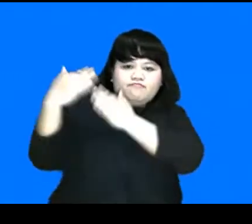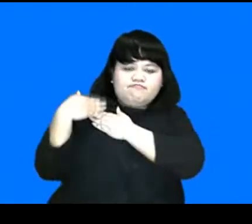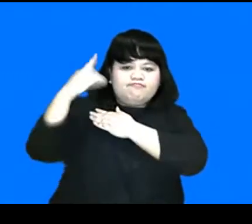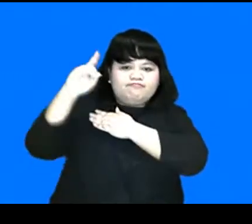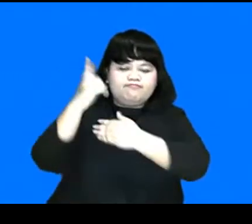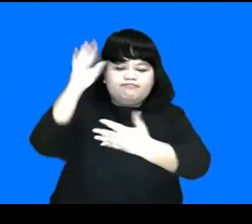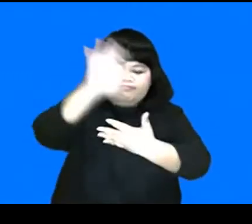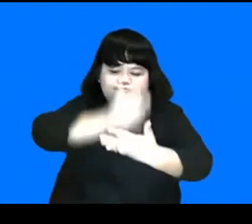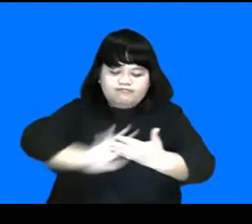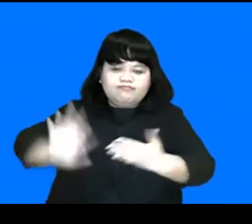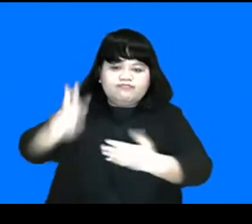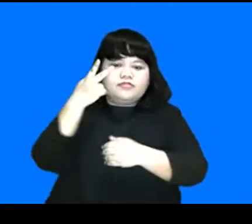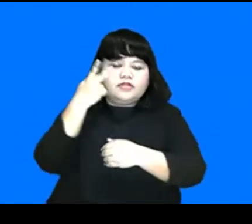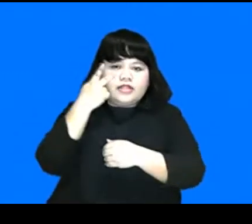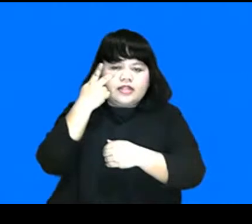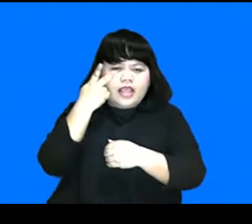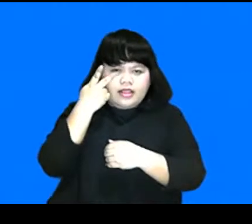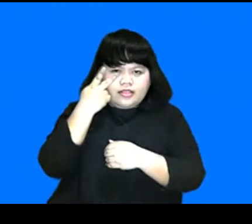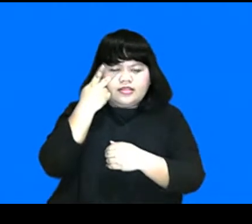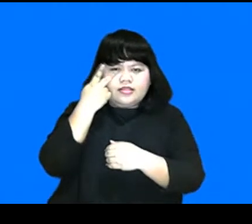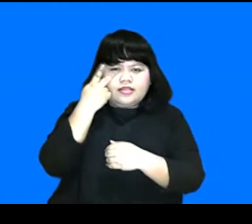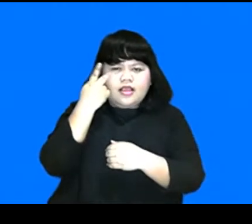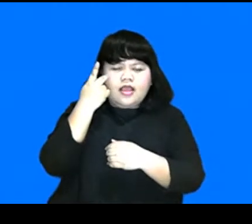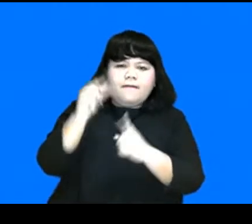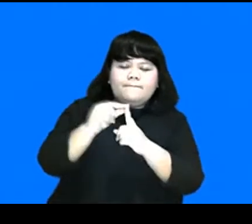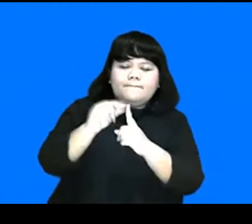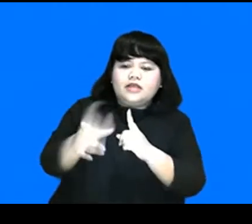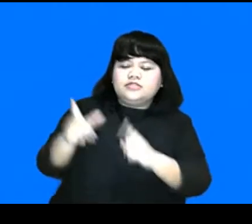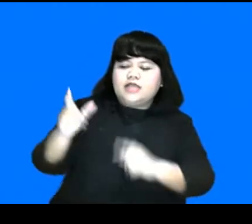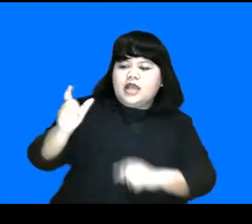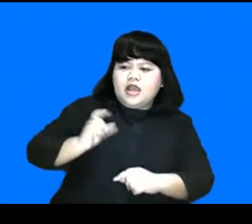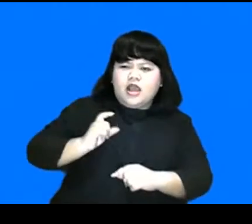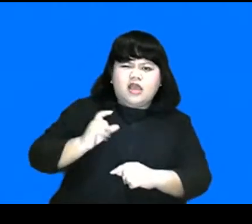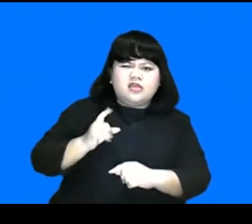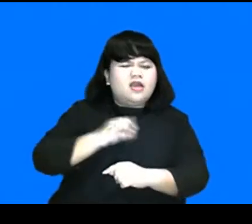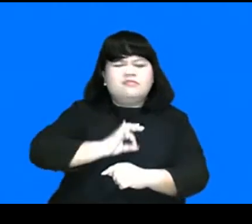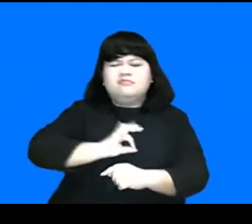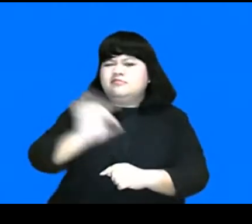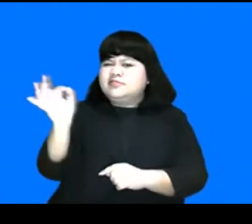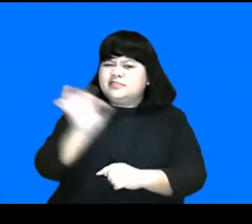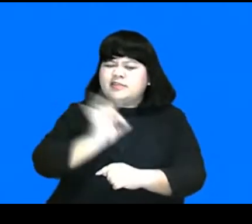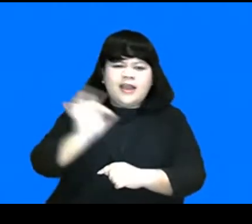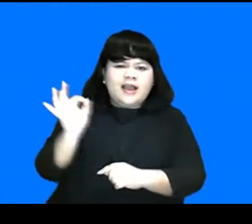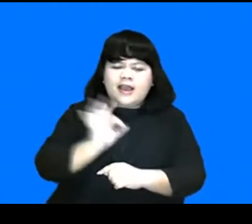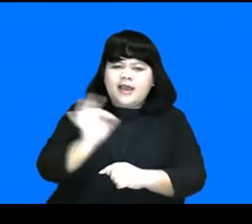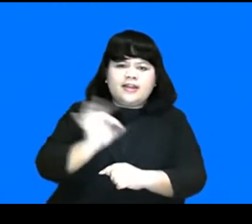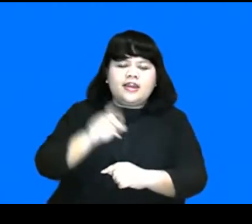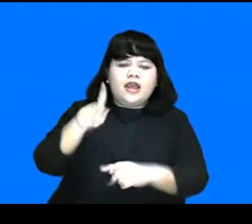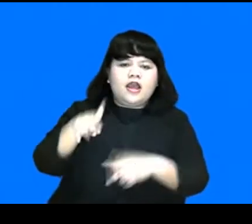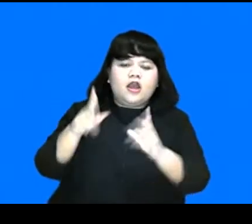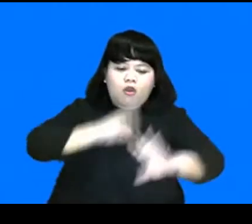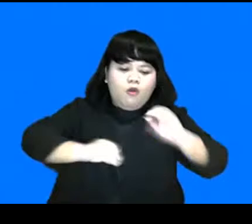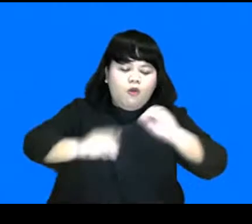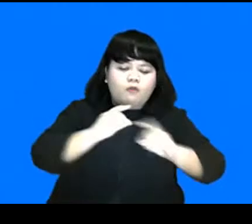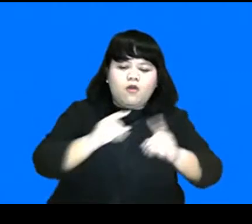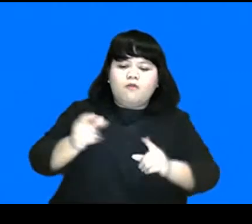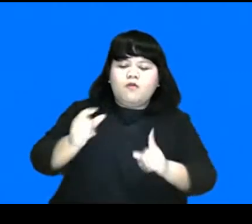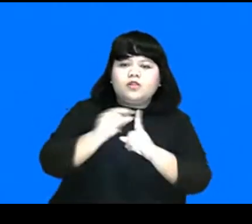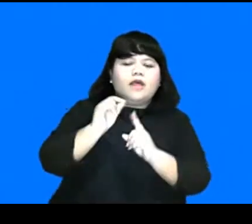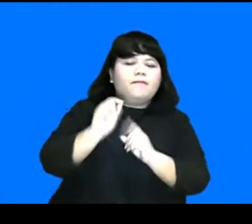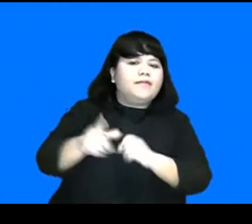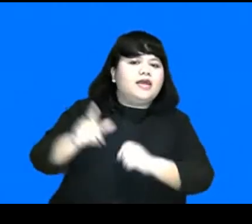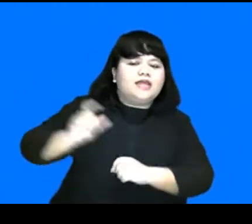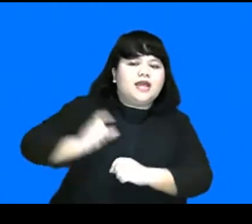no significant resistance about when we are discussing about wealth tax, but most of them discuss about the